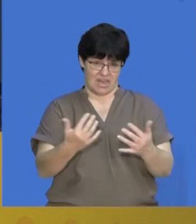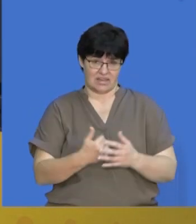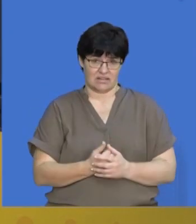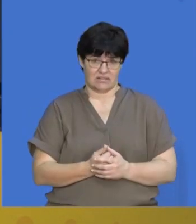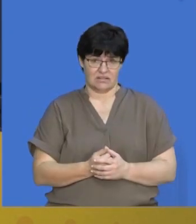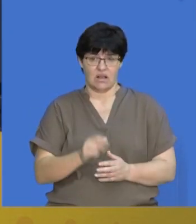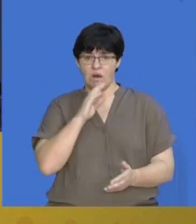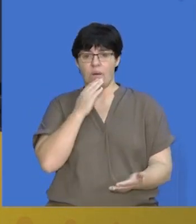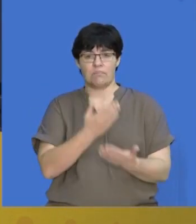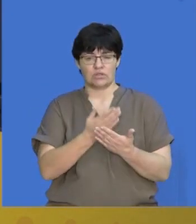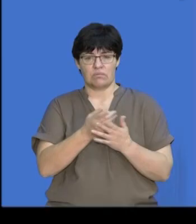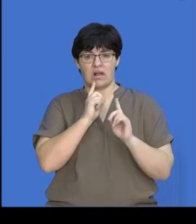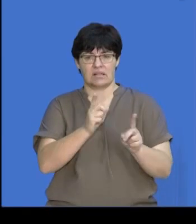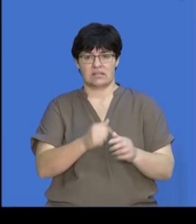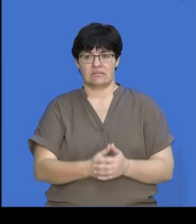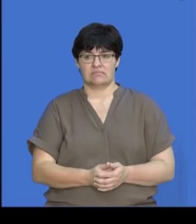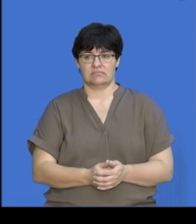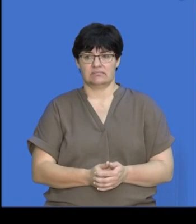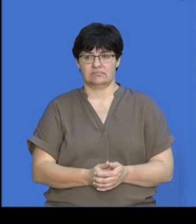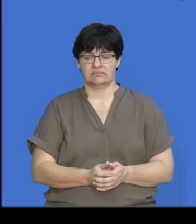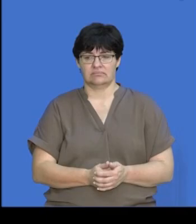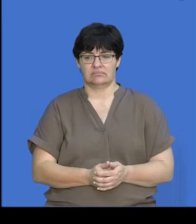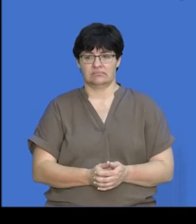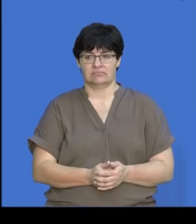look at the possible answers for this one.